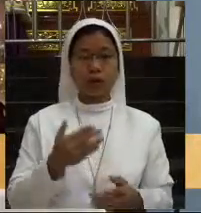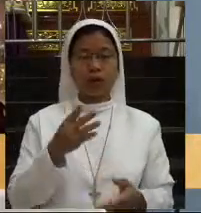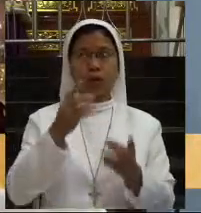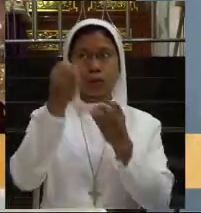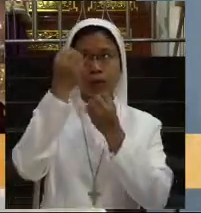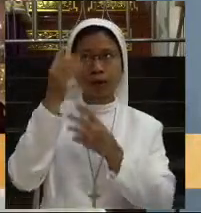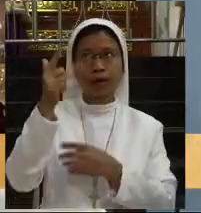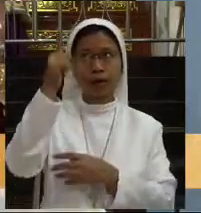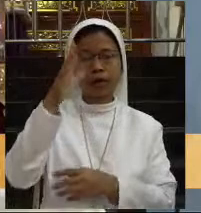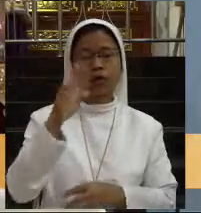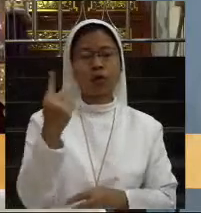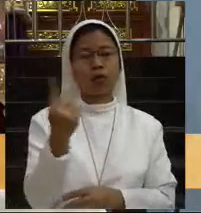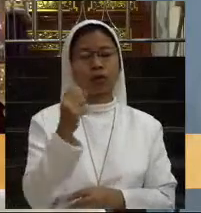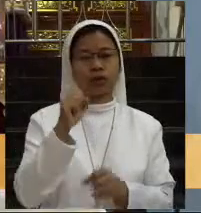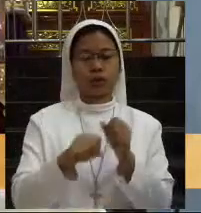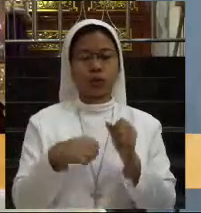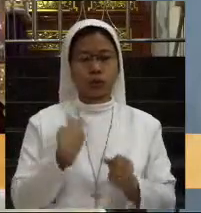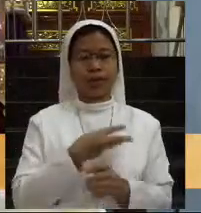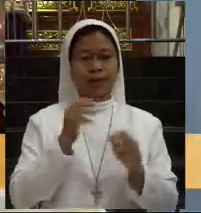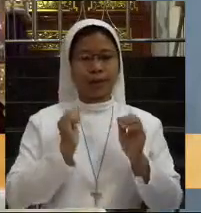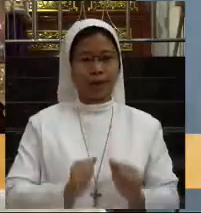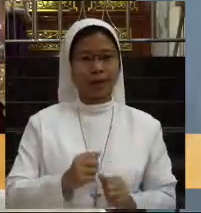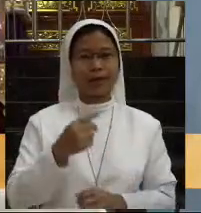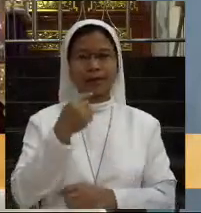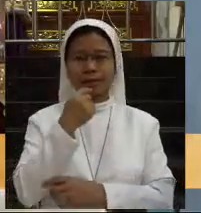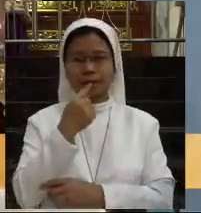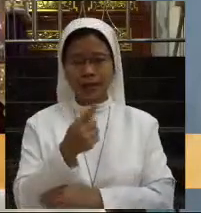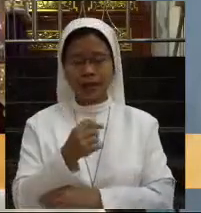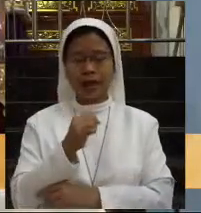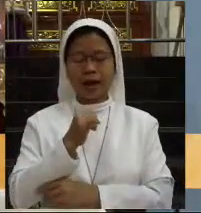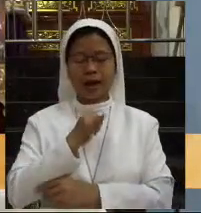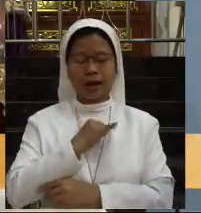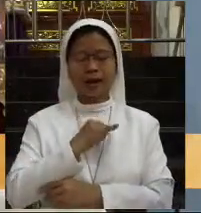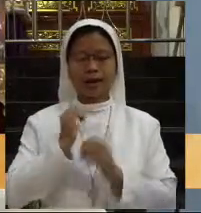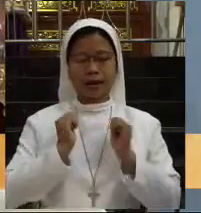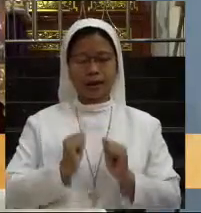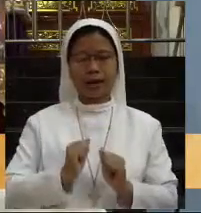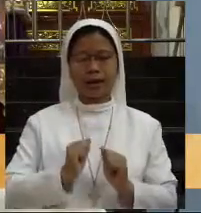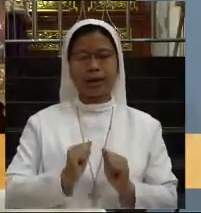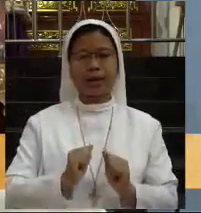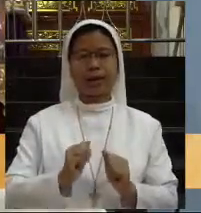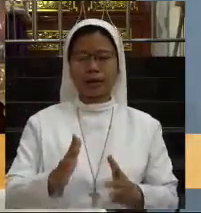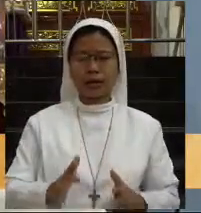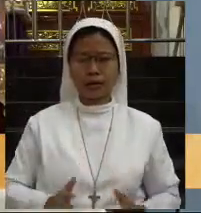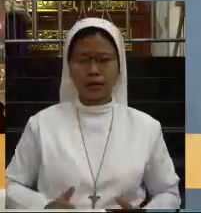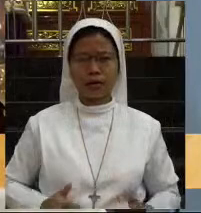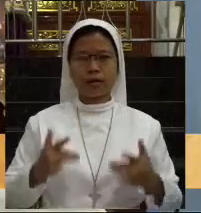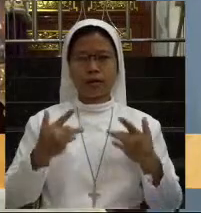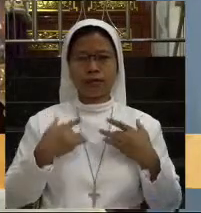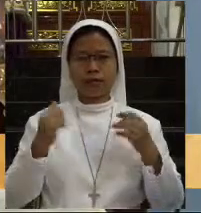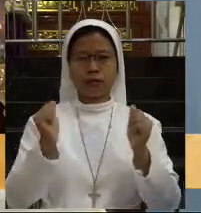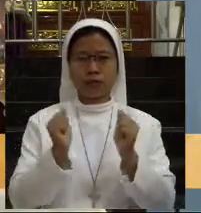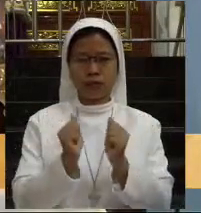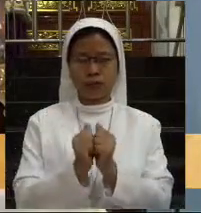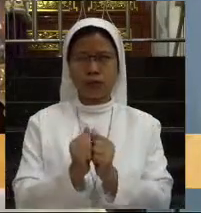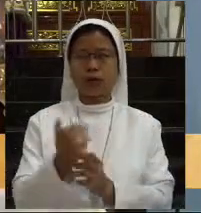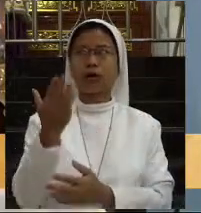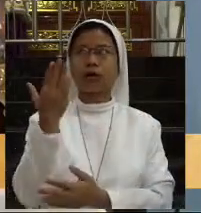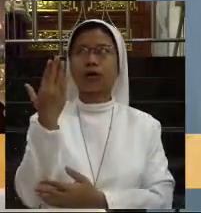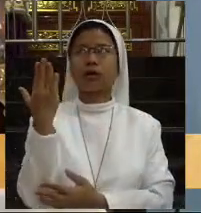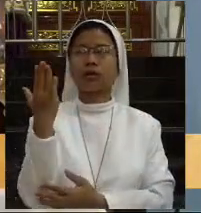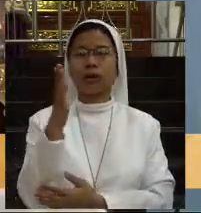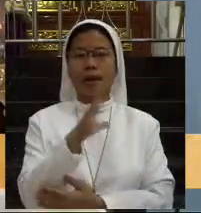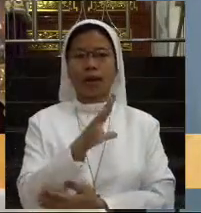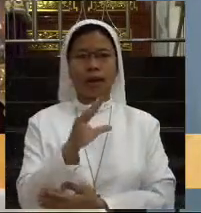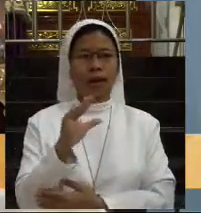live. I'm ready to live. To live with you and to